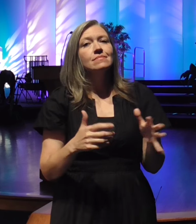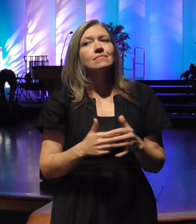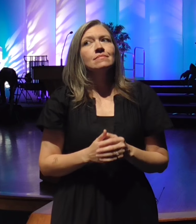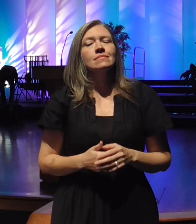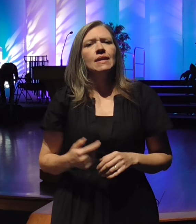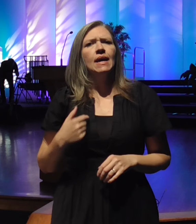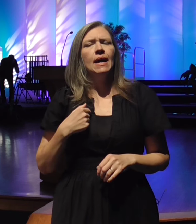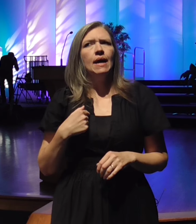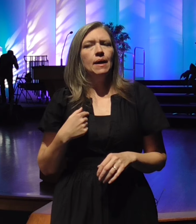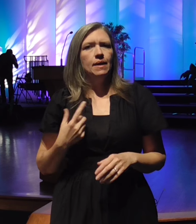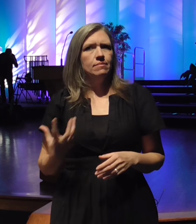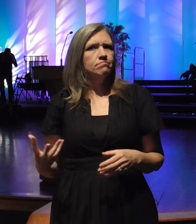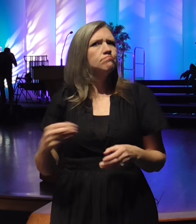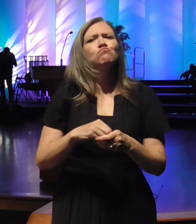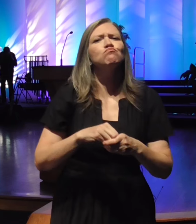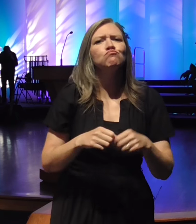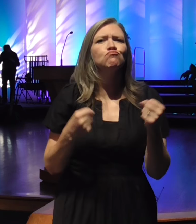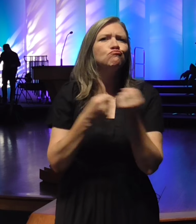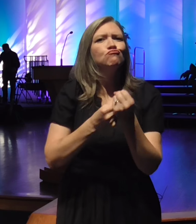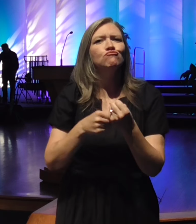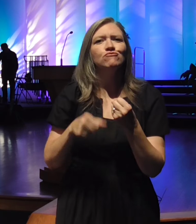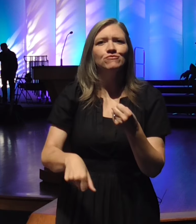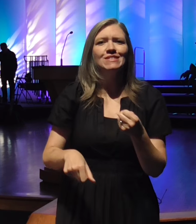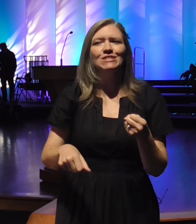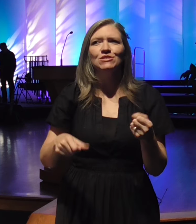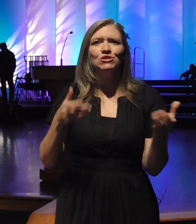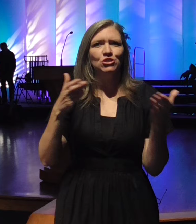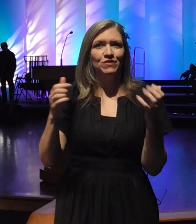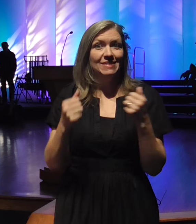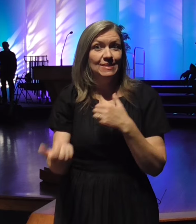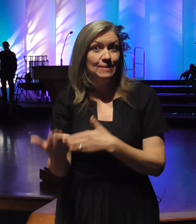That was beautiful. Thank you. Thank you. Thank you. Yes.